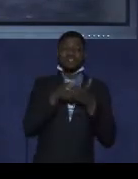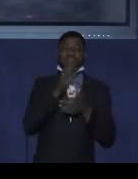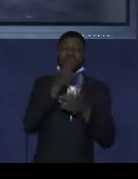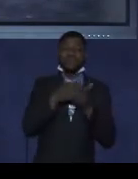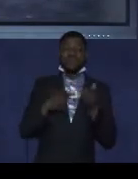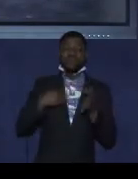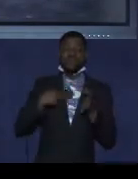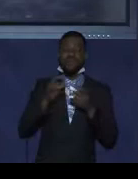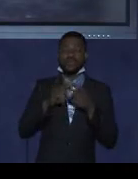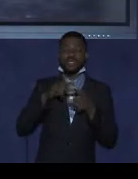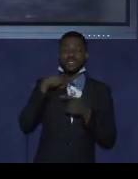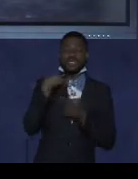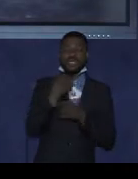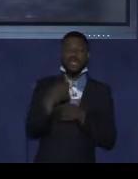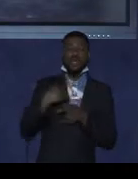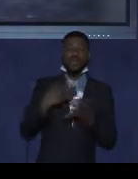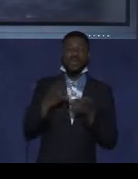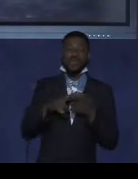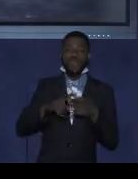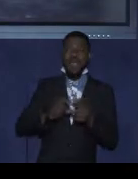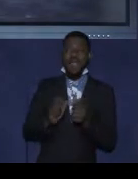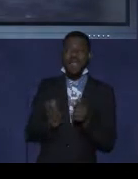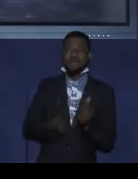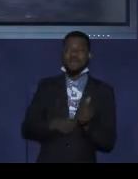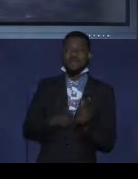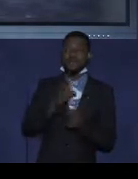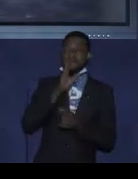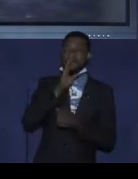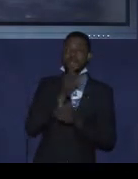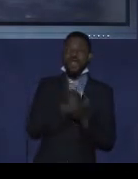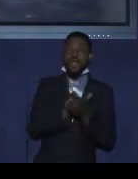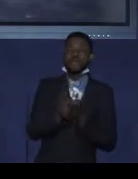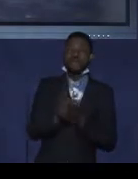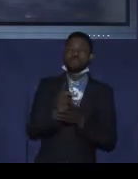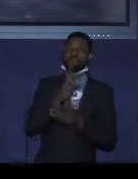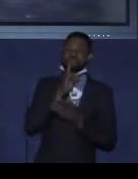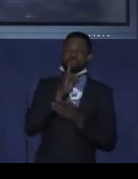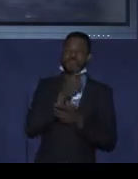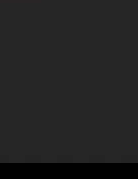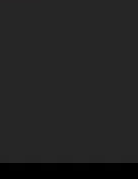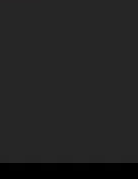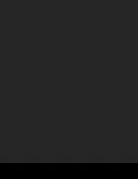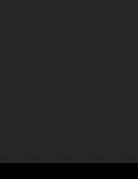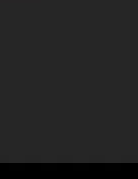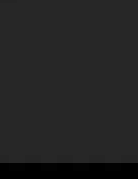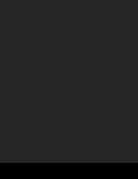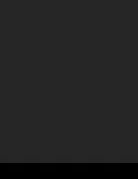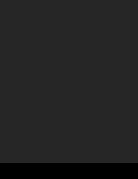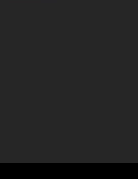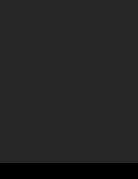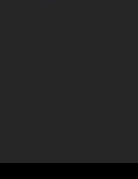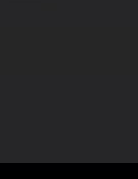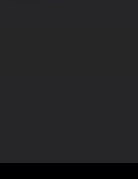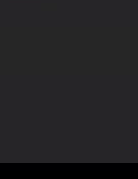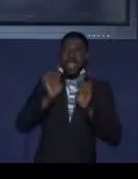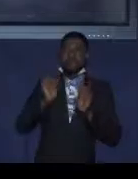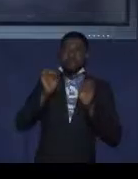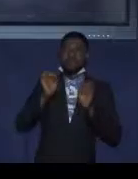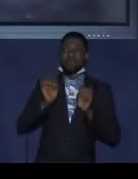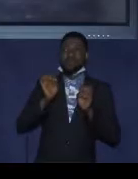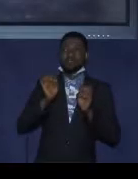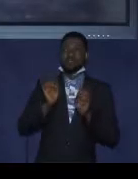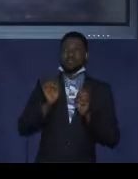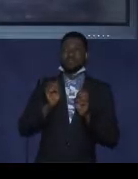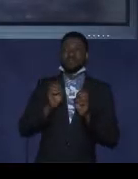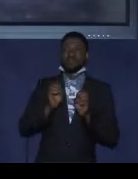what we want to say. We want to avoid being honest, sincere, and trustworthy. It's time for evaluation.